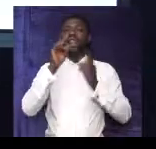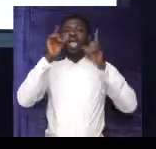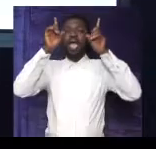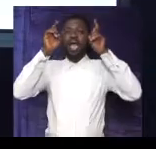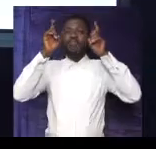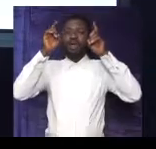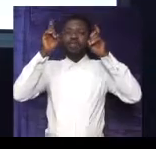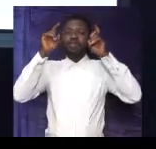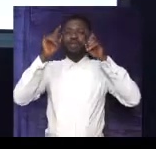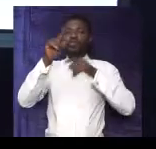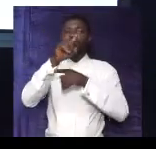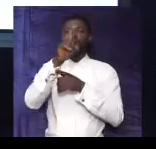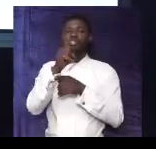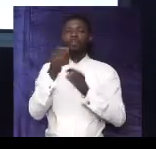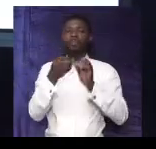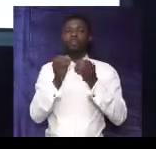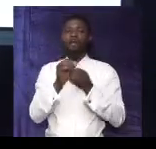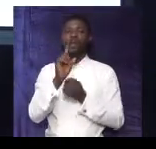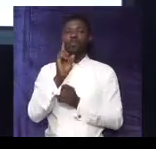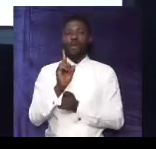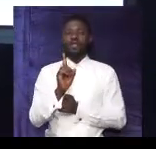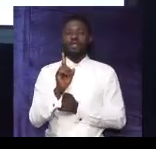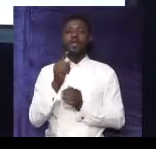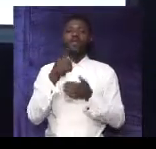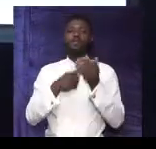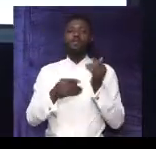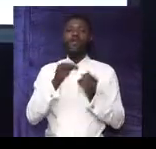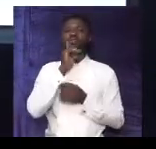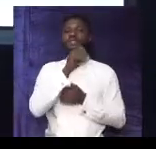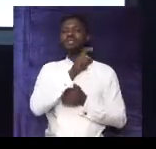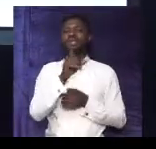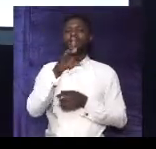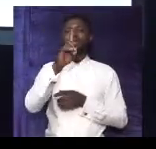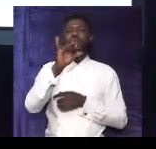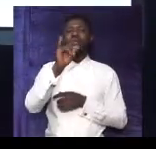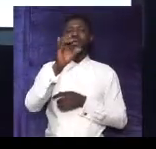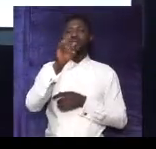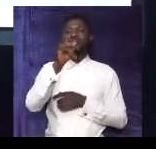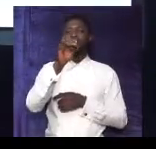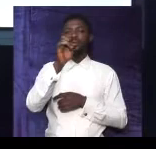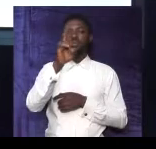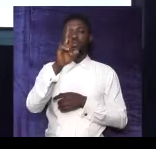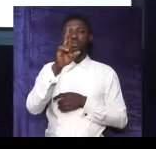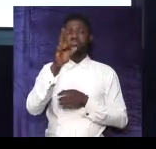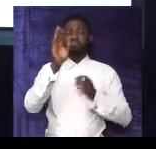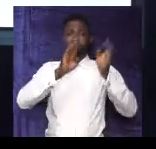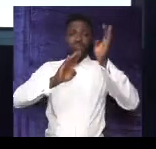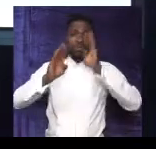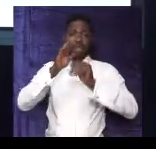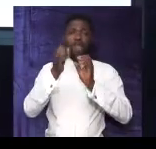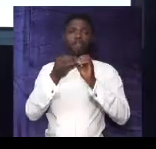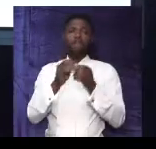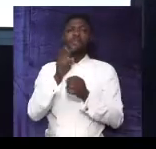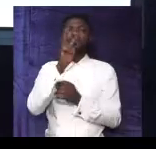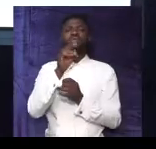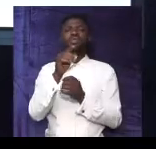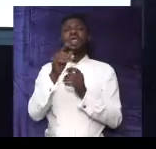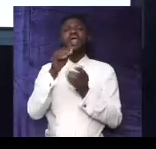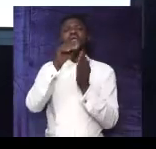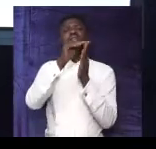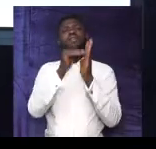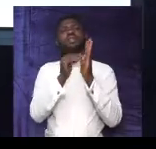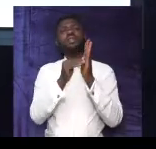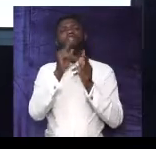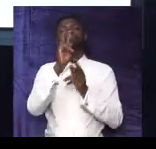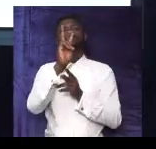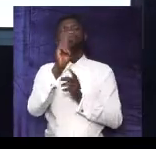evaluation. Questions. Question number 1, what is a disaster? Question number 2, list